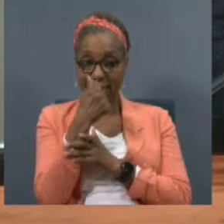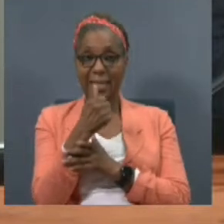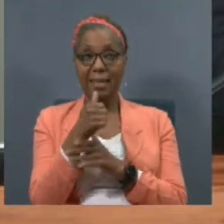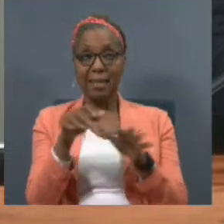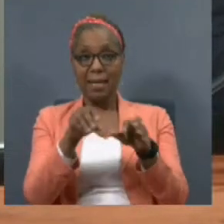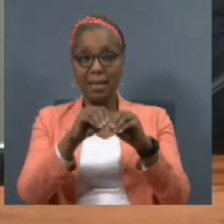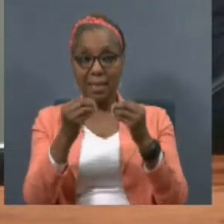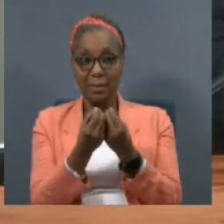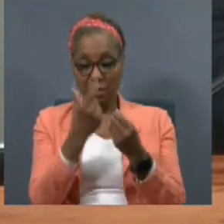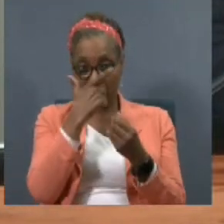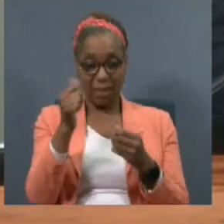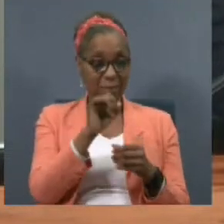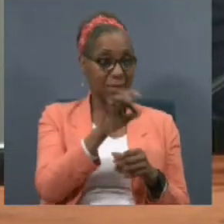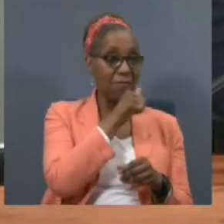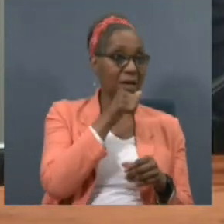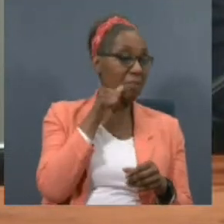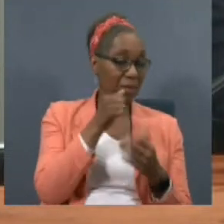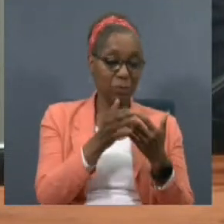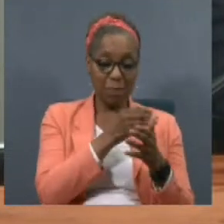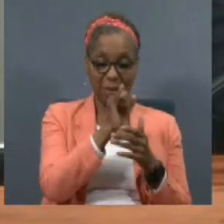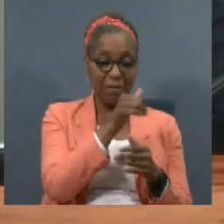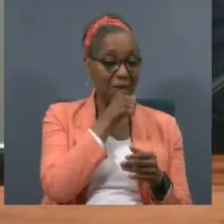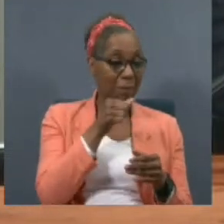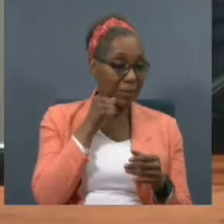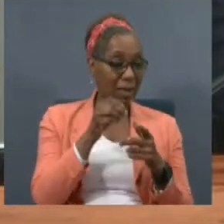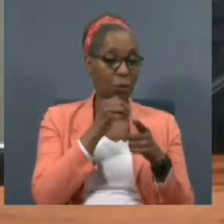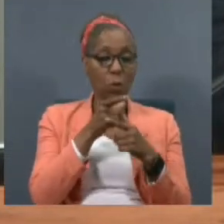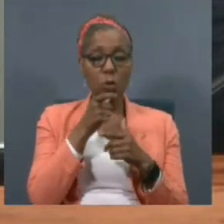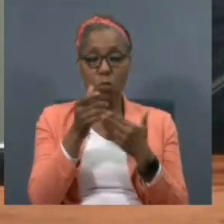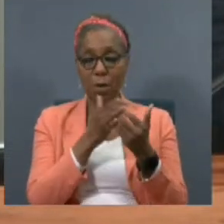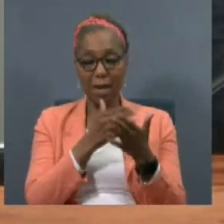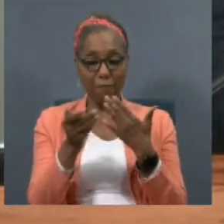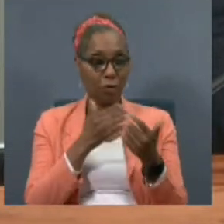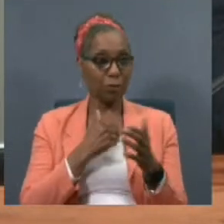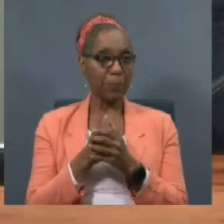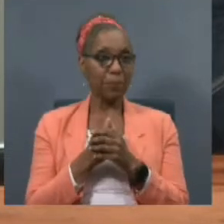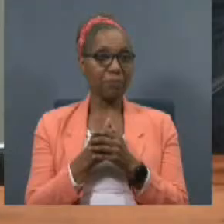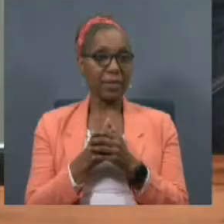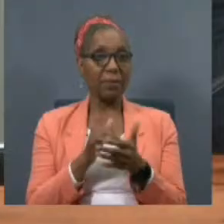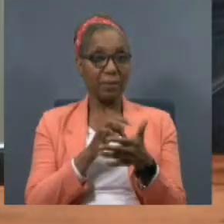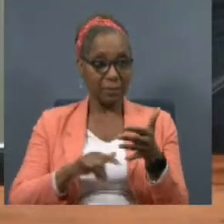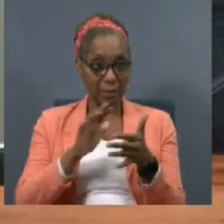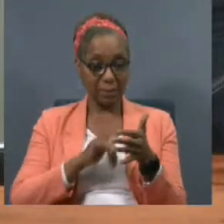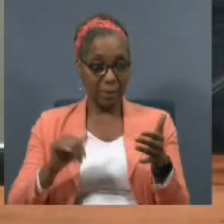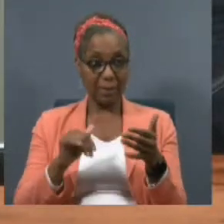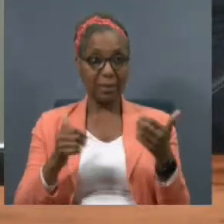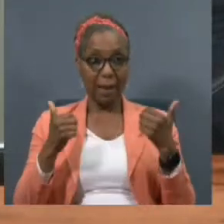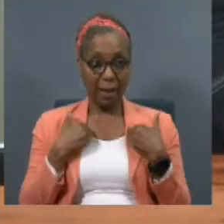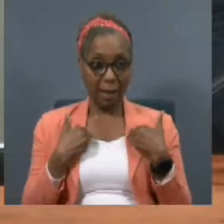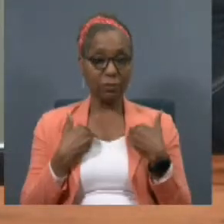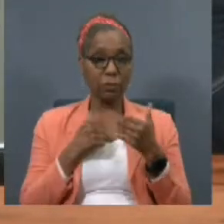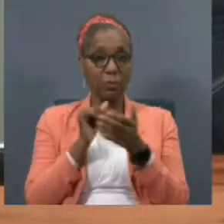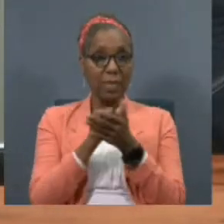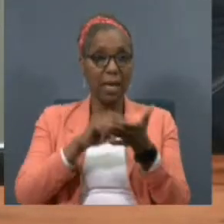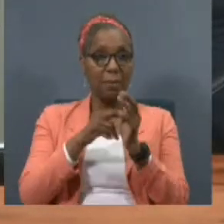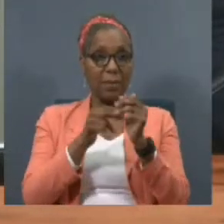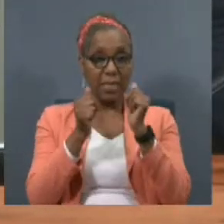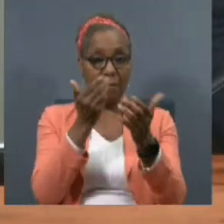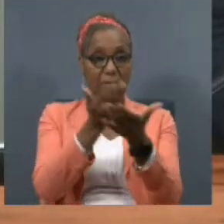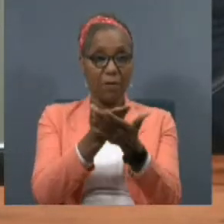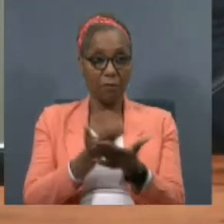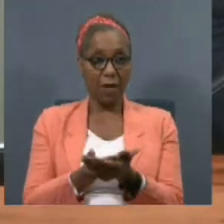if Amazon does it, it don't matter if it was Amazon, whoever, right? Their studies been done, which that means they can be